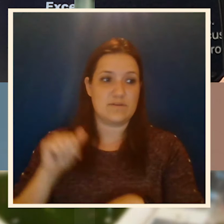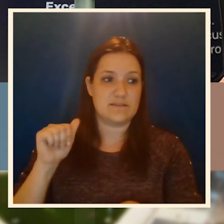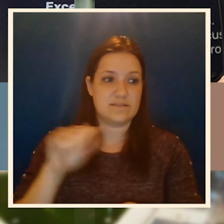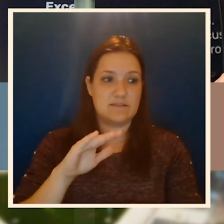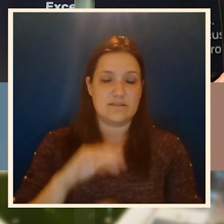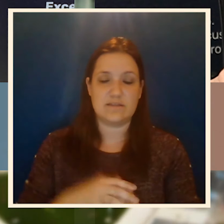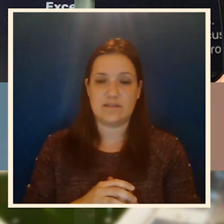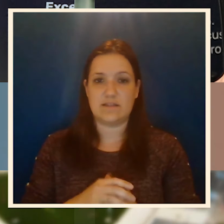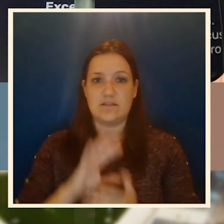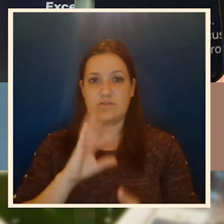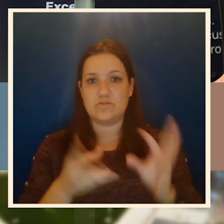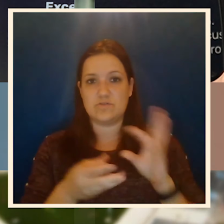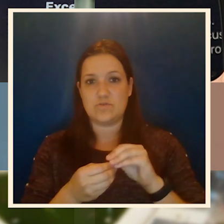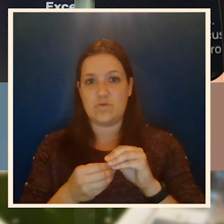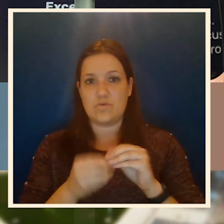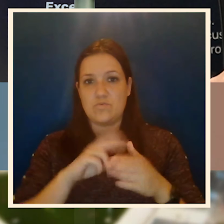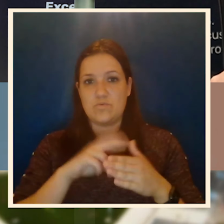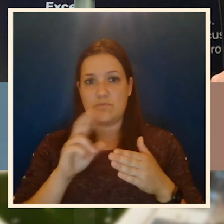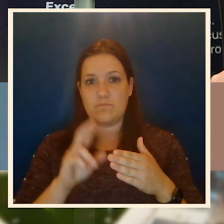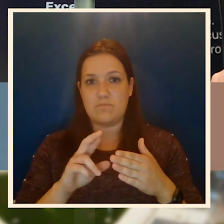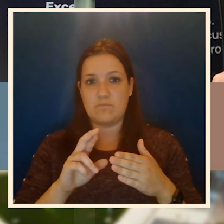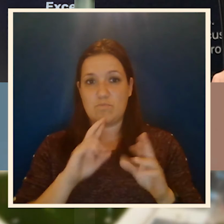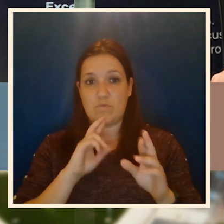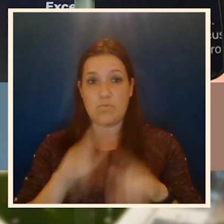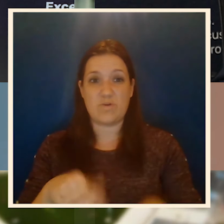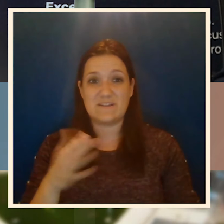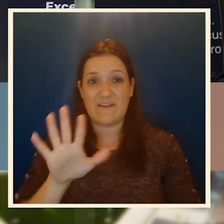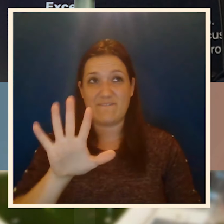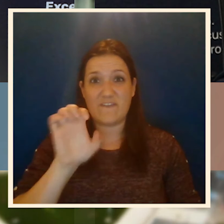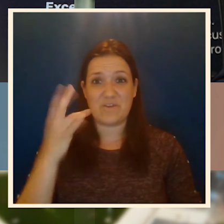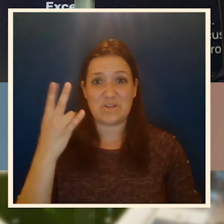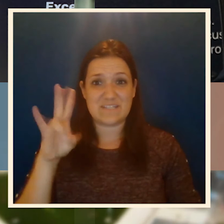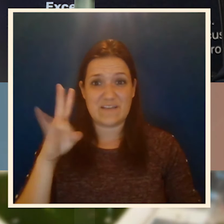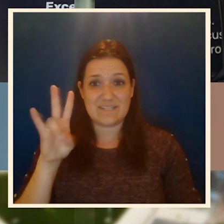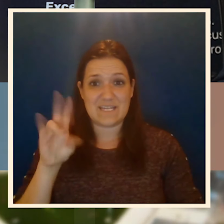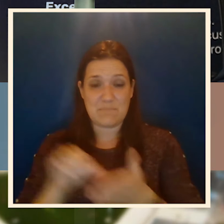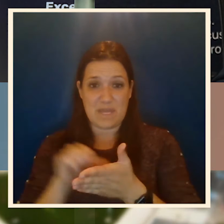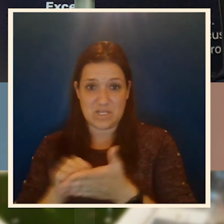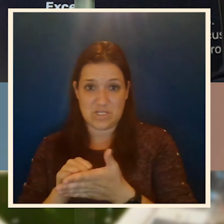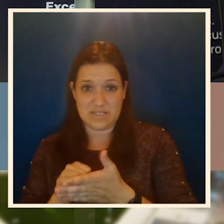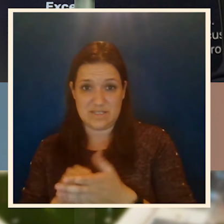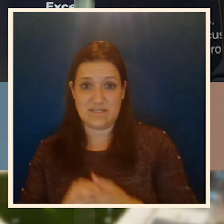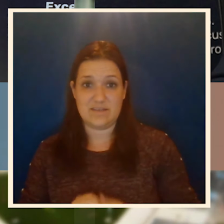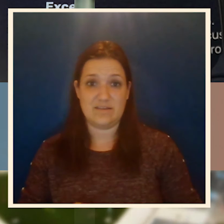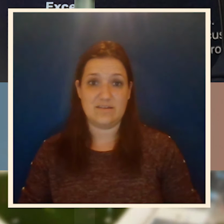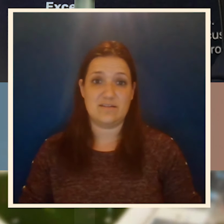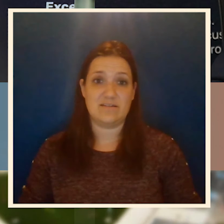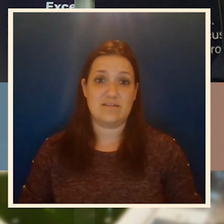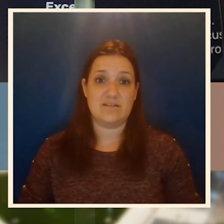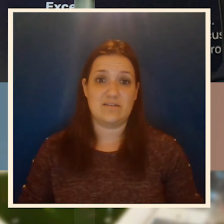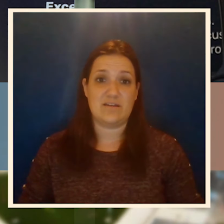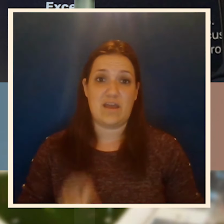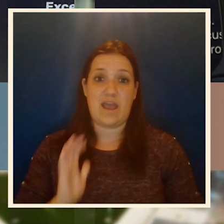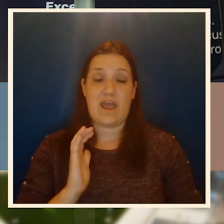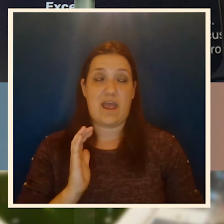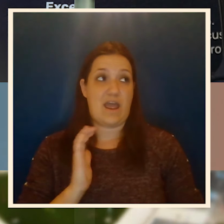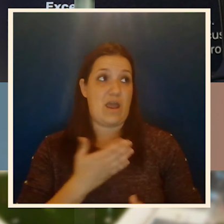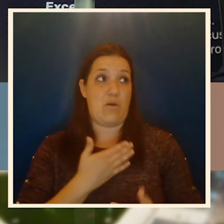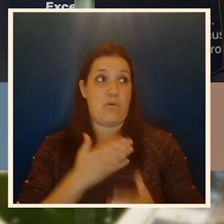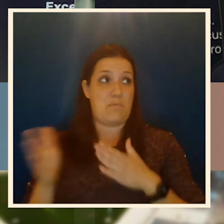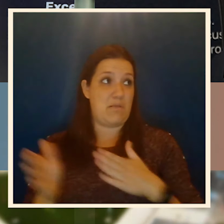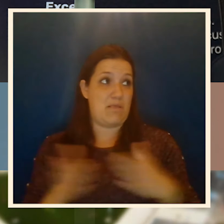total report is like 517 pages. Our plan of correction is so granular,